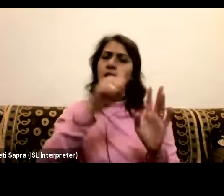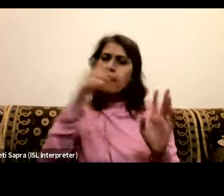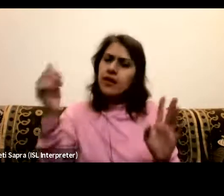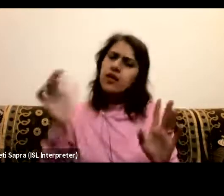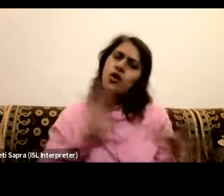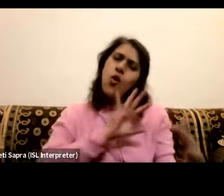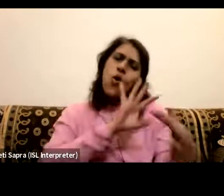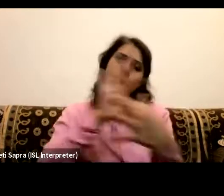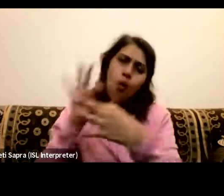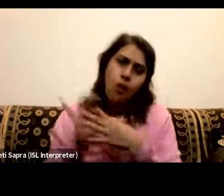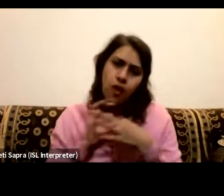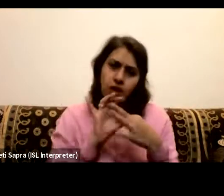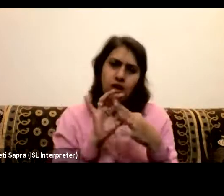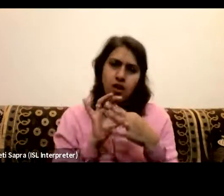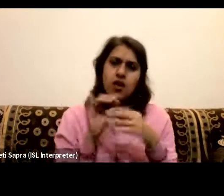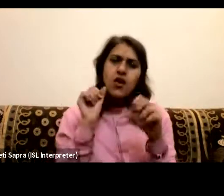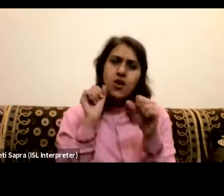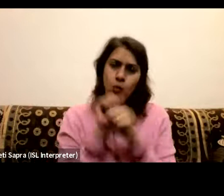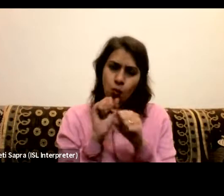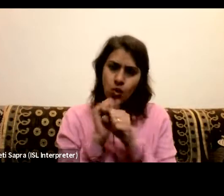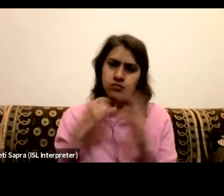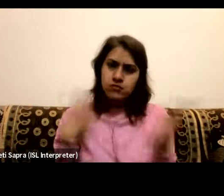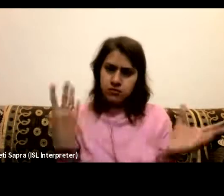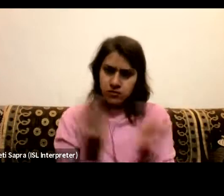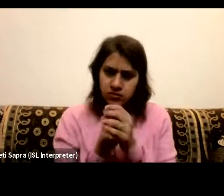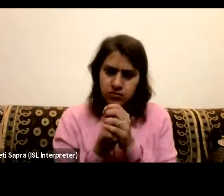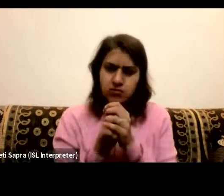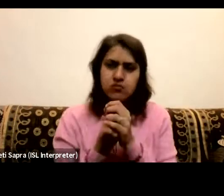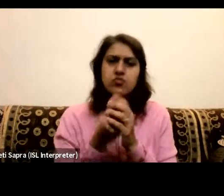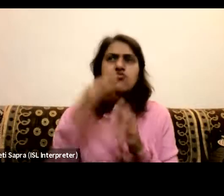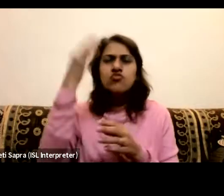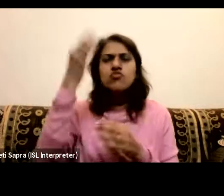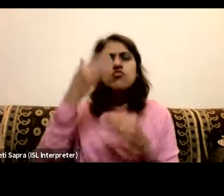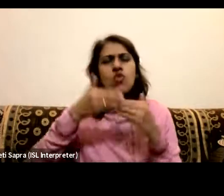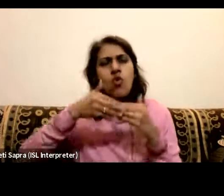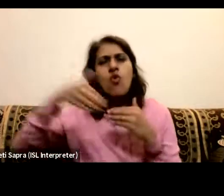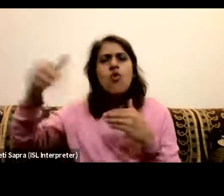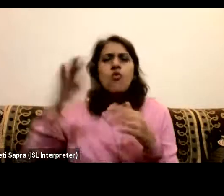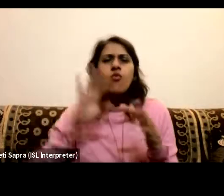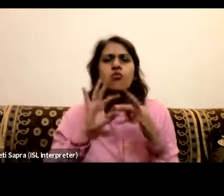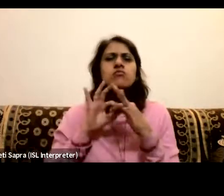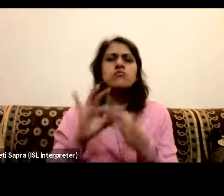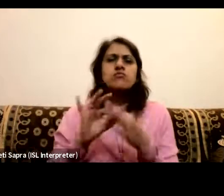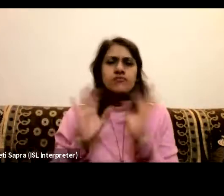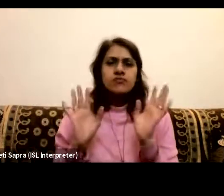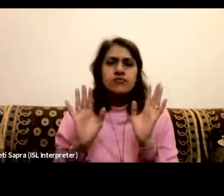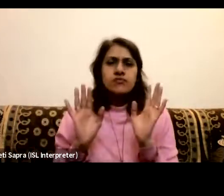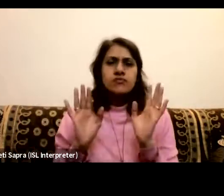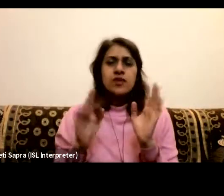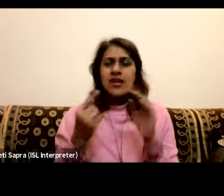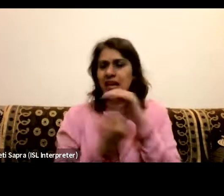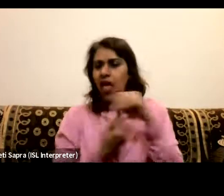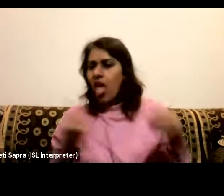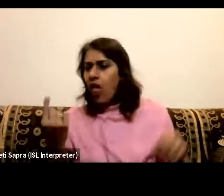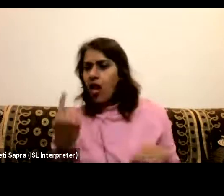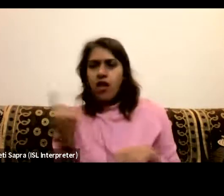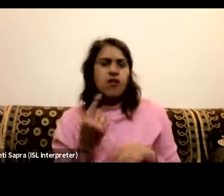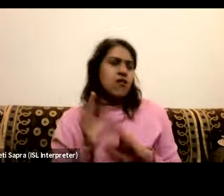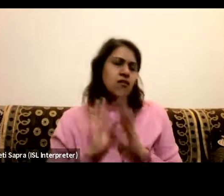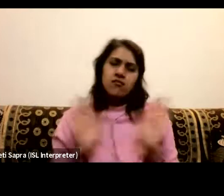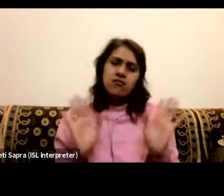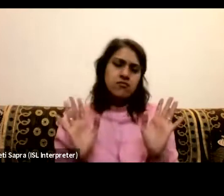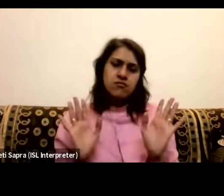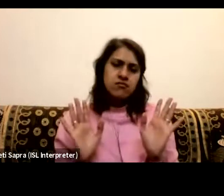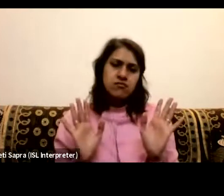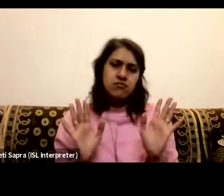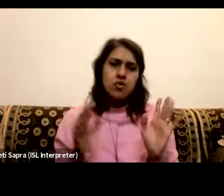to think together in the long term. We should not work in an isolated manner only,